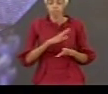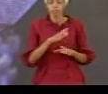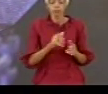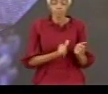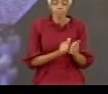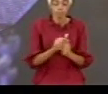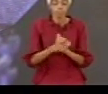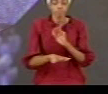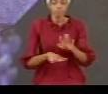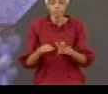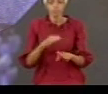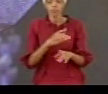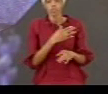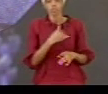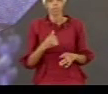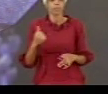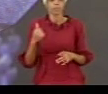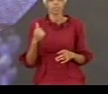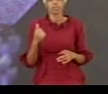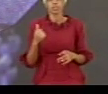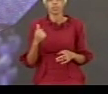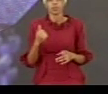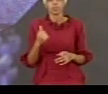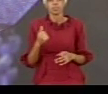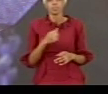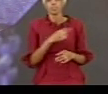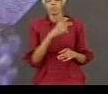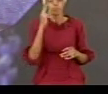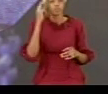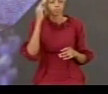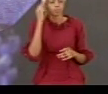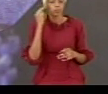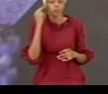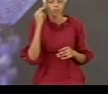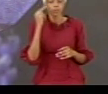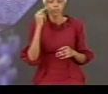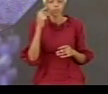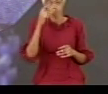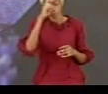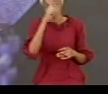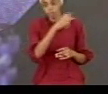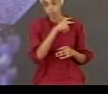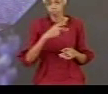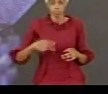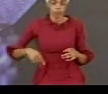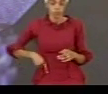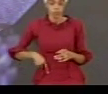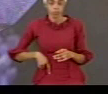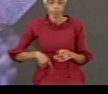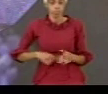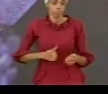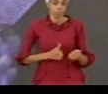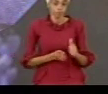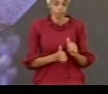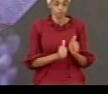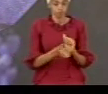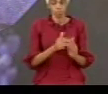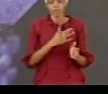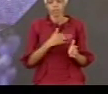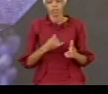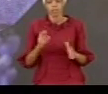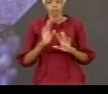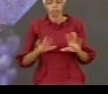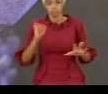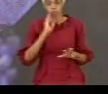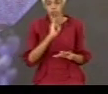see Israel pass over, but Pharaoh perished in the ocean. If you and I will diligently